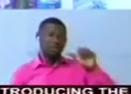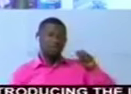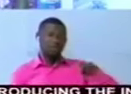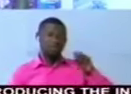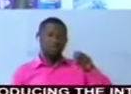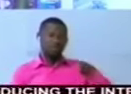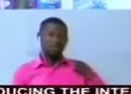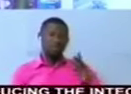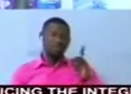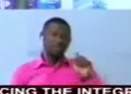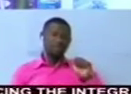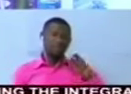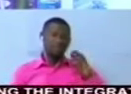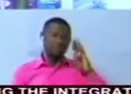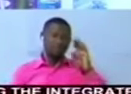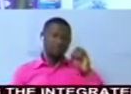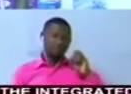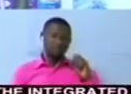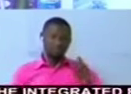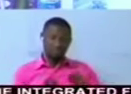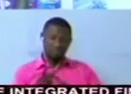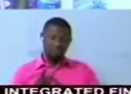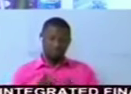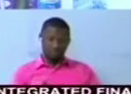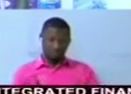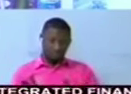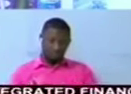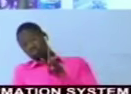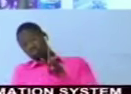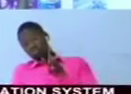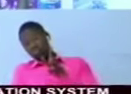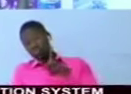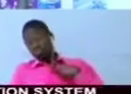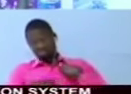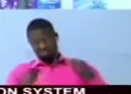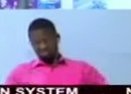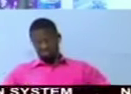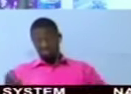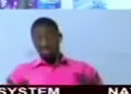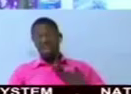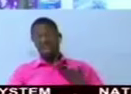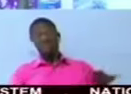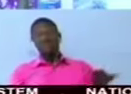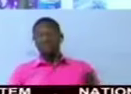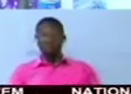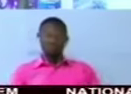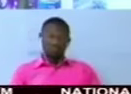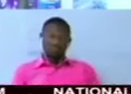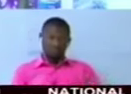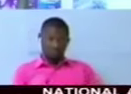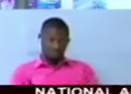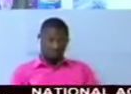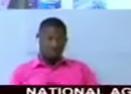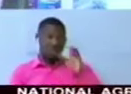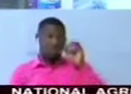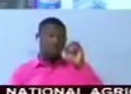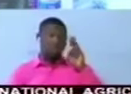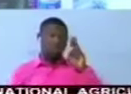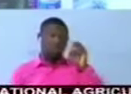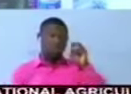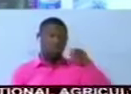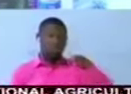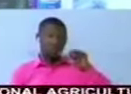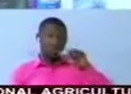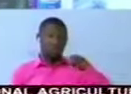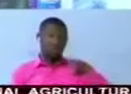Wow. Yes. How about in his chair watching me being naked? Usman Sow? Usman Sow itam ngi tok